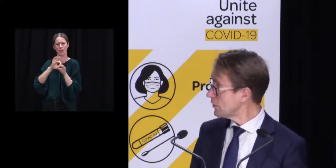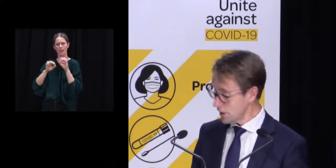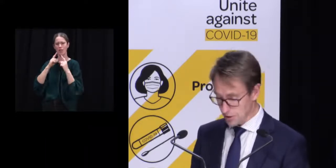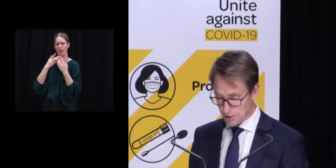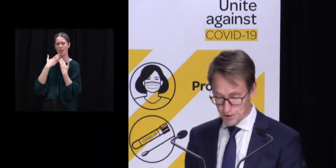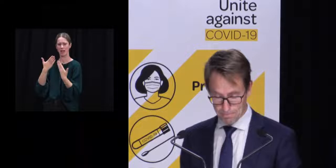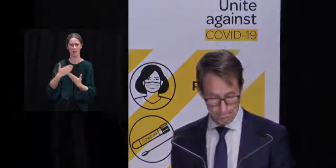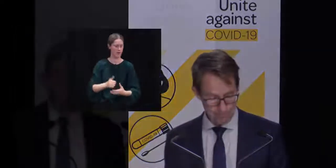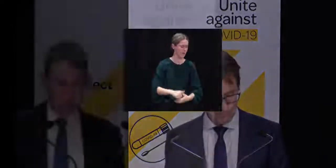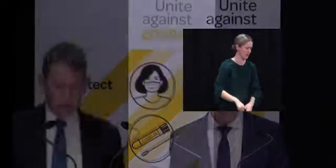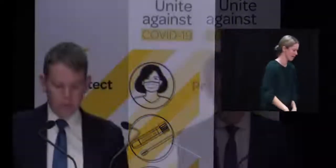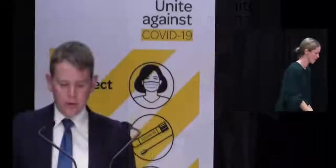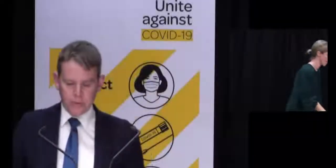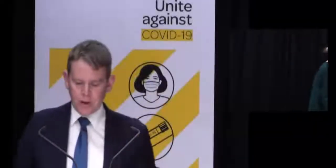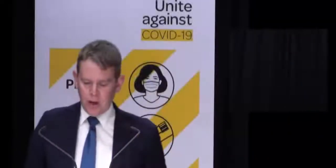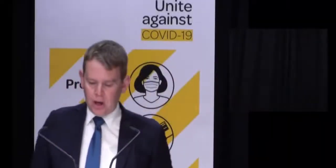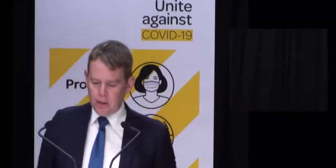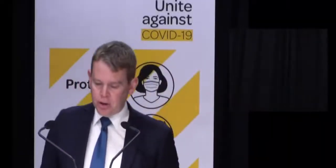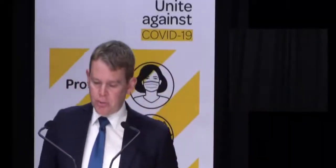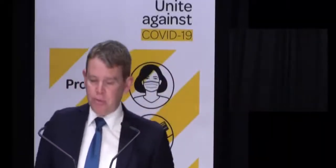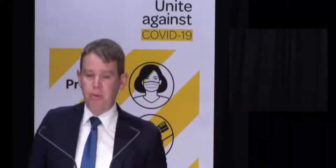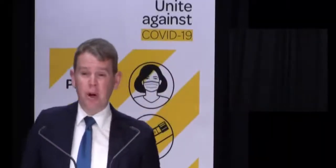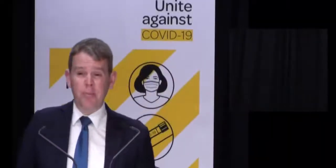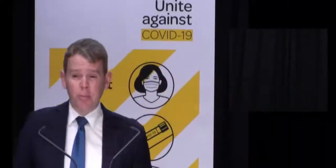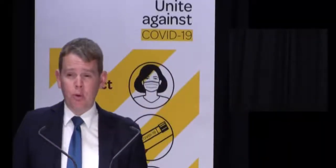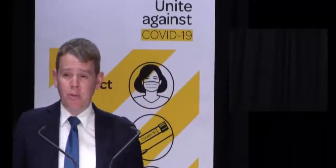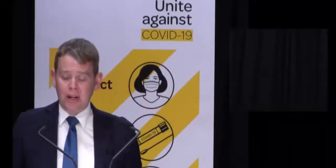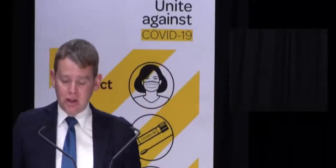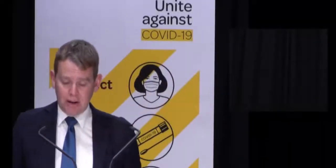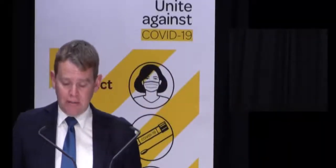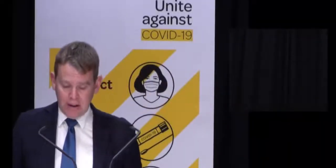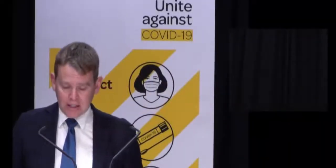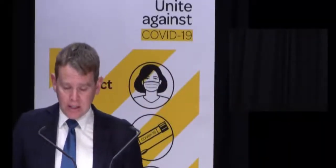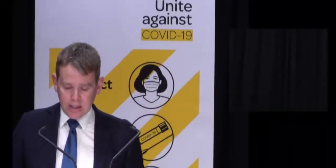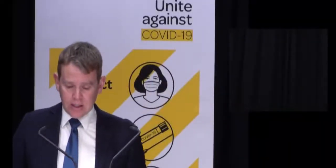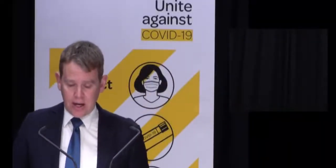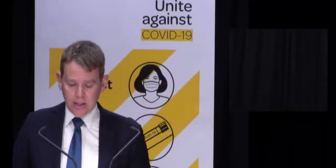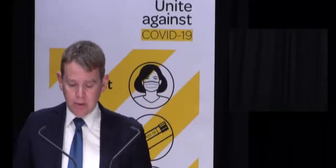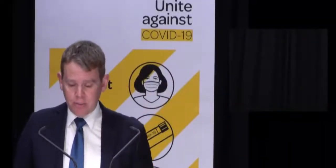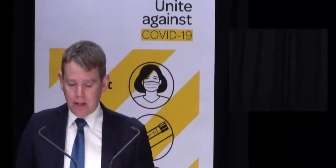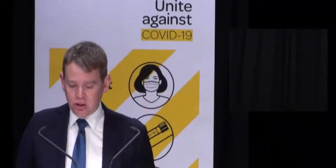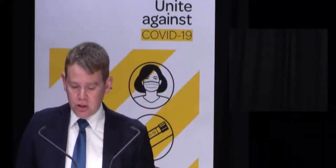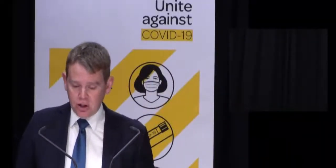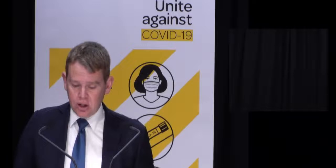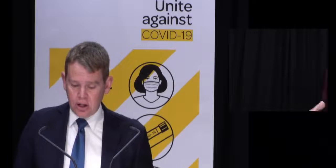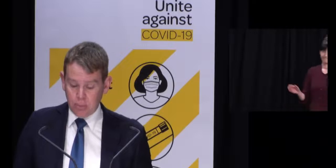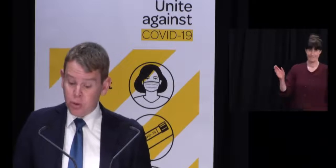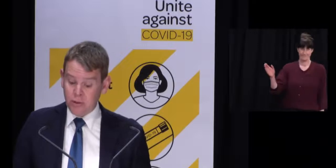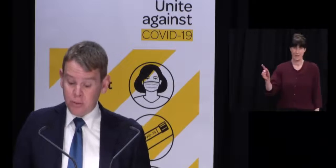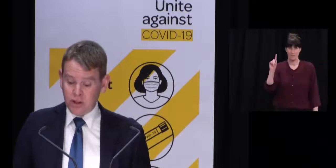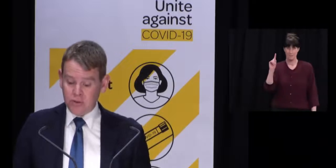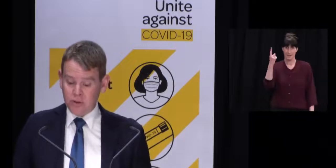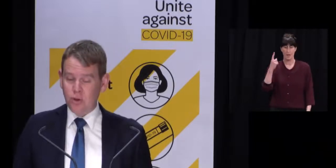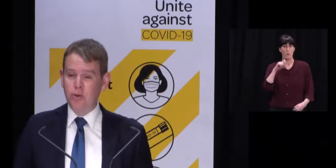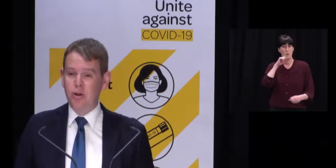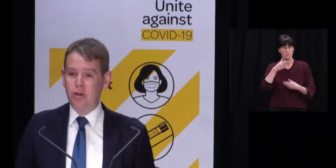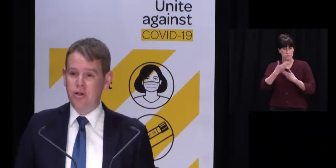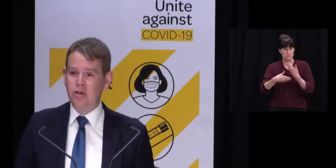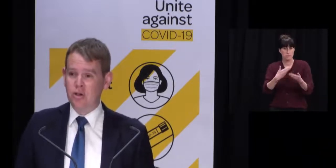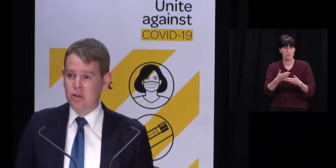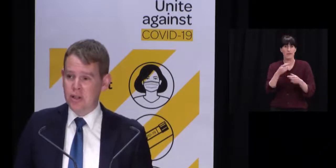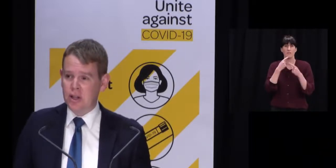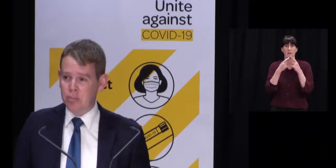dose or not, but we will keep you updated as that scientific advice comes to hand. Thanks, Minister. Thank you, Dr. Bloomfield. I'm